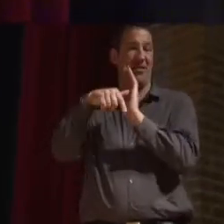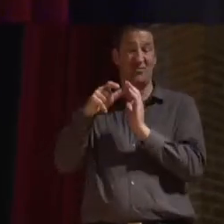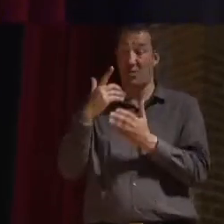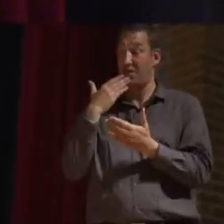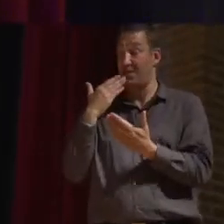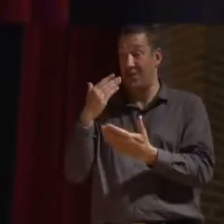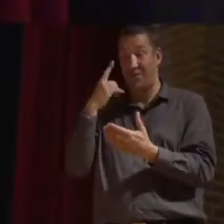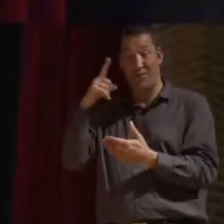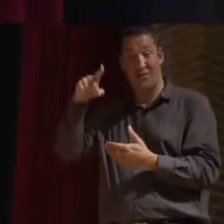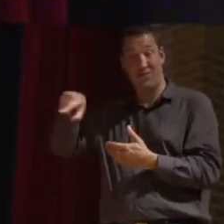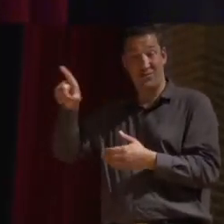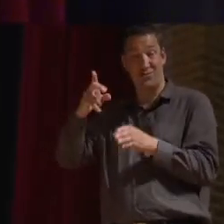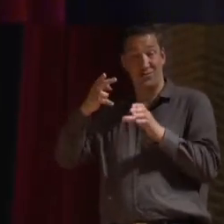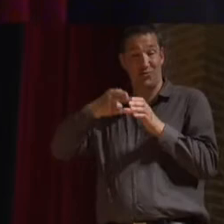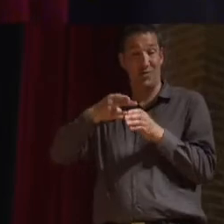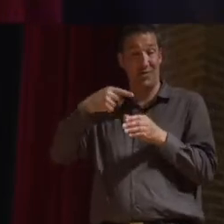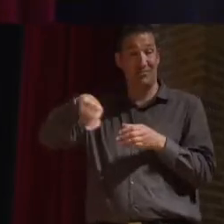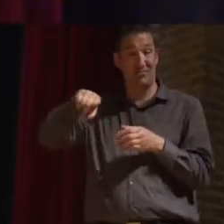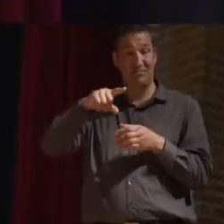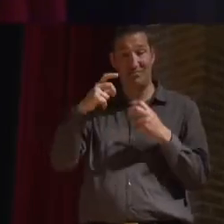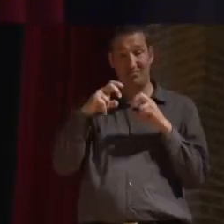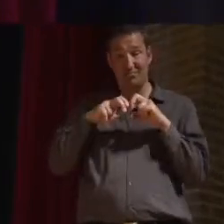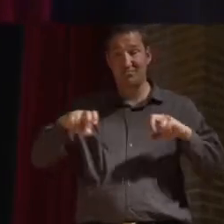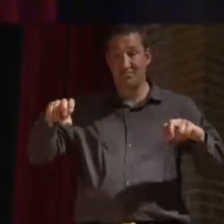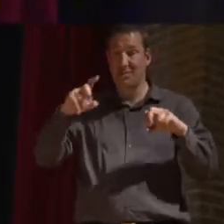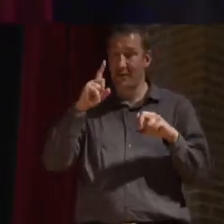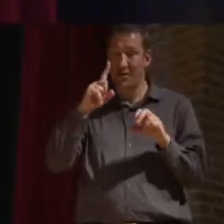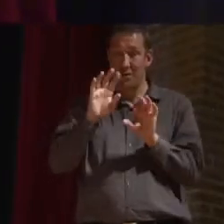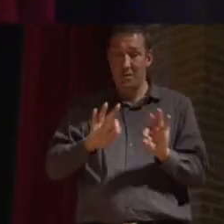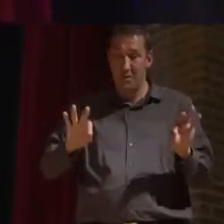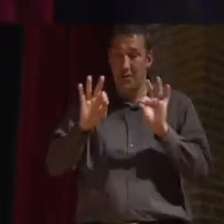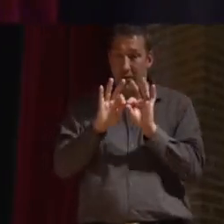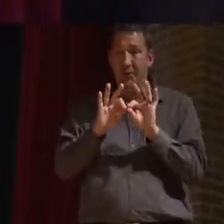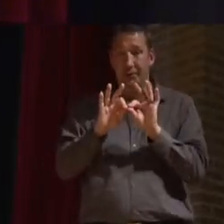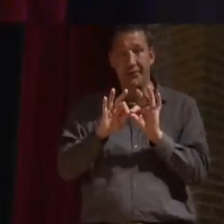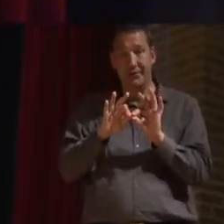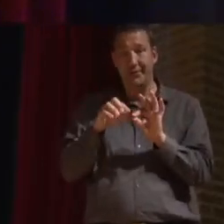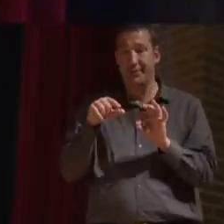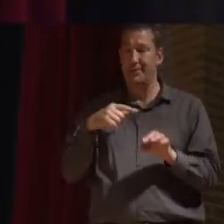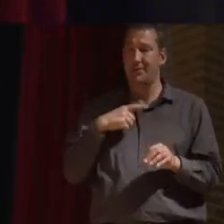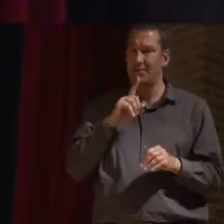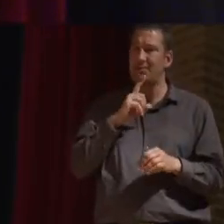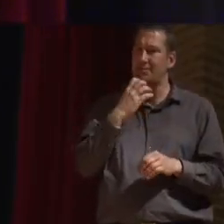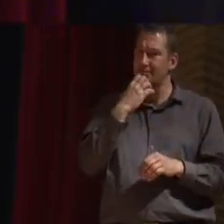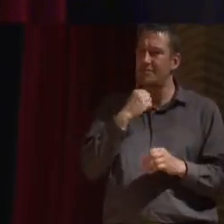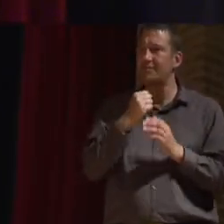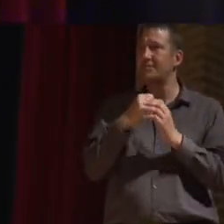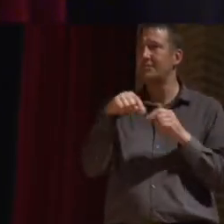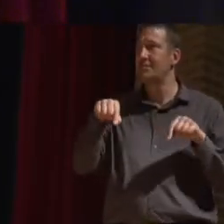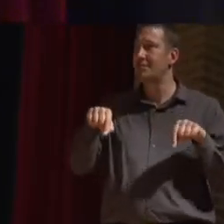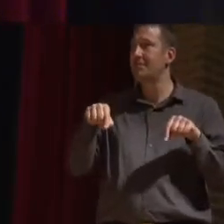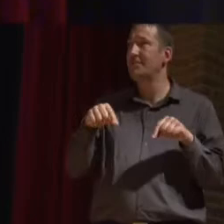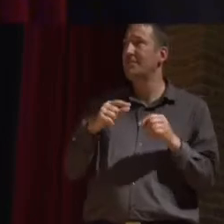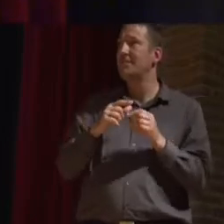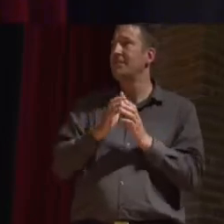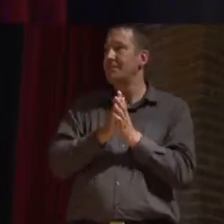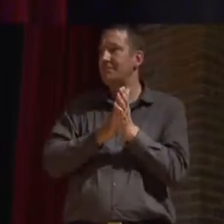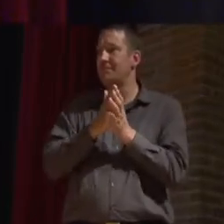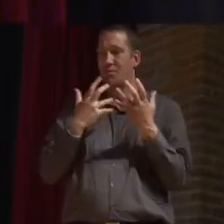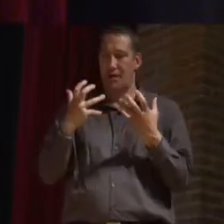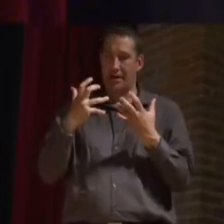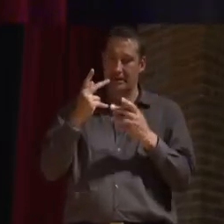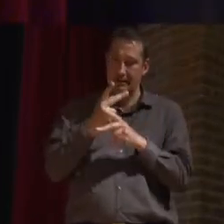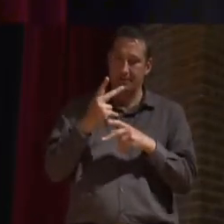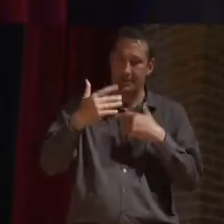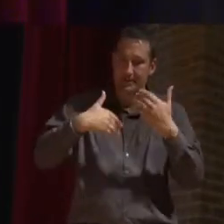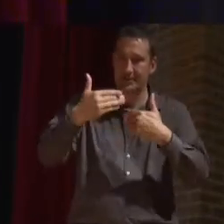willing to join us this evening for this very important work, something that I'm very passionate about getting rolling. And Michaela,